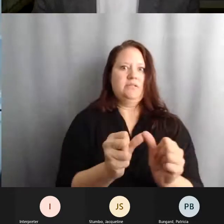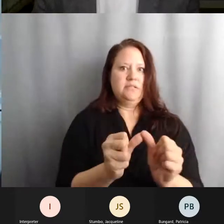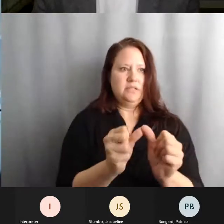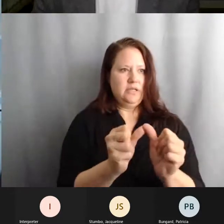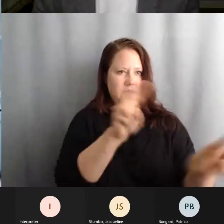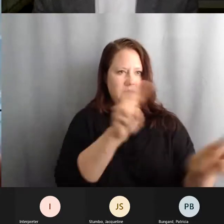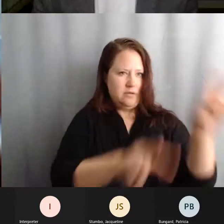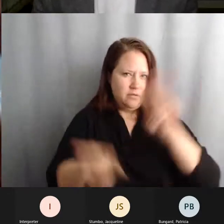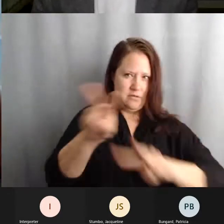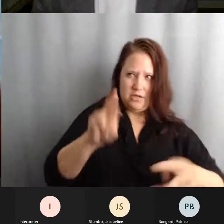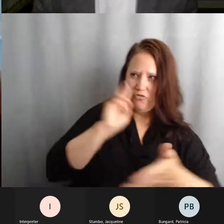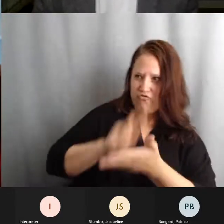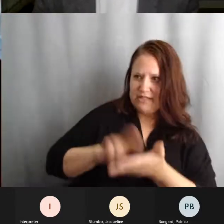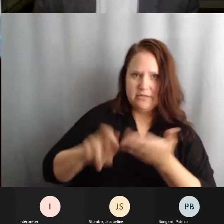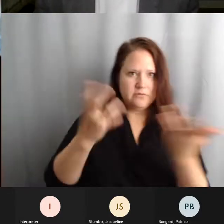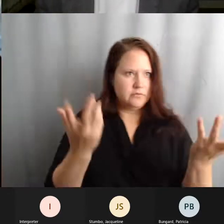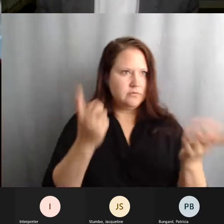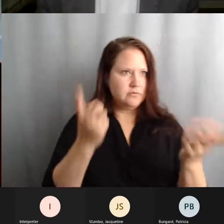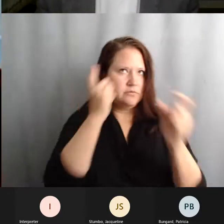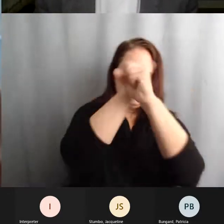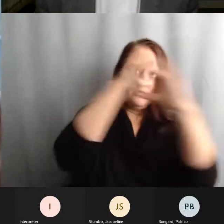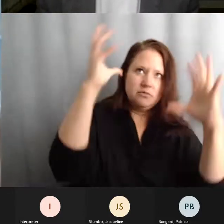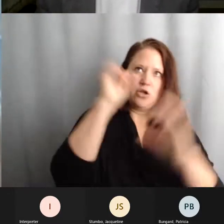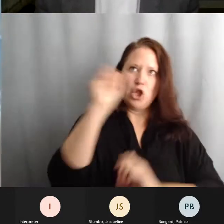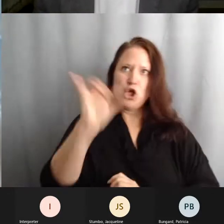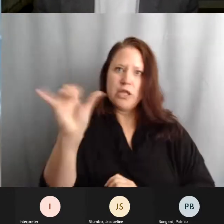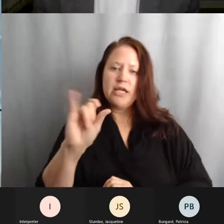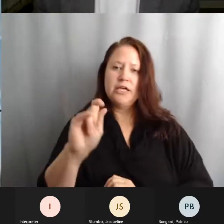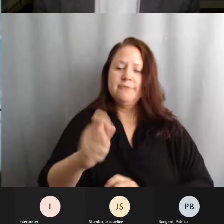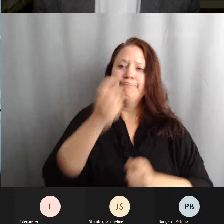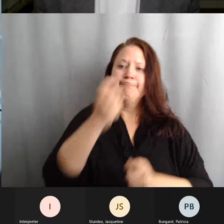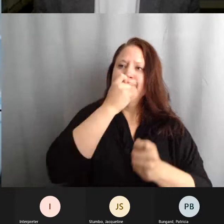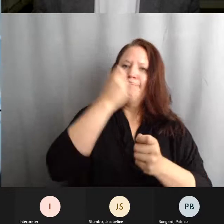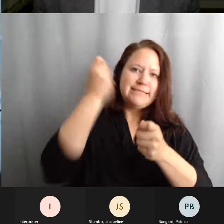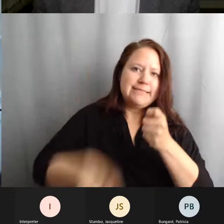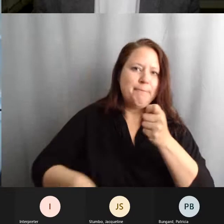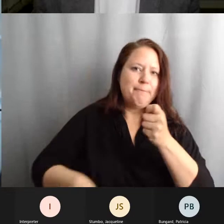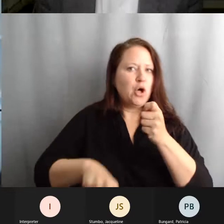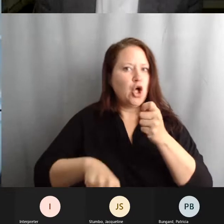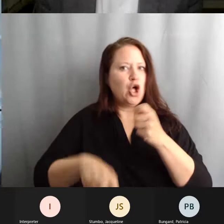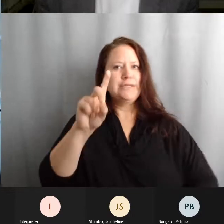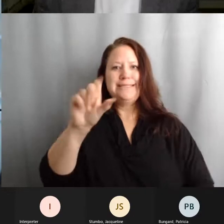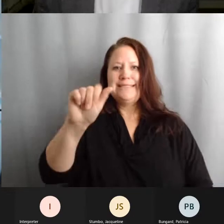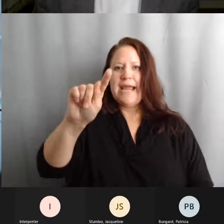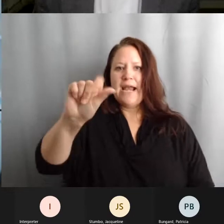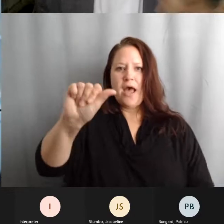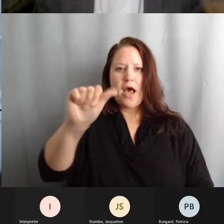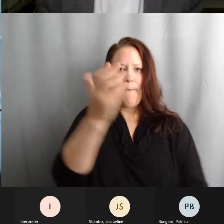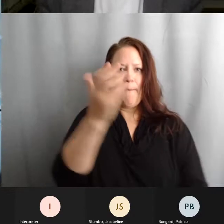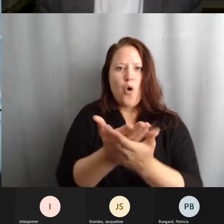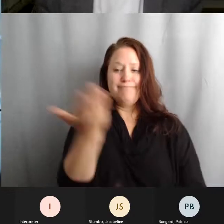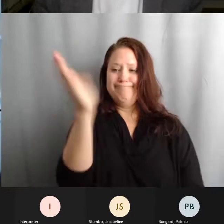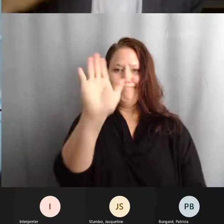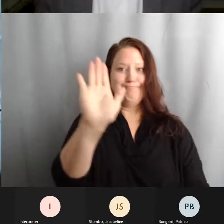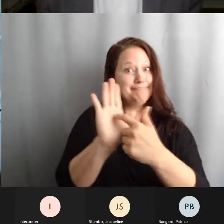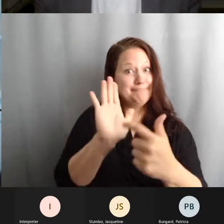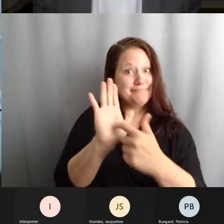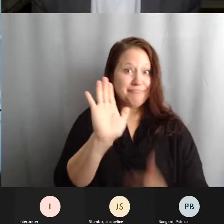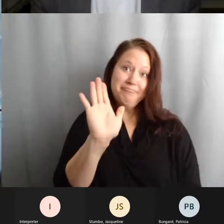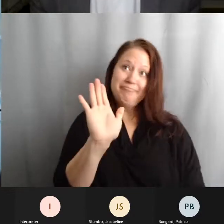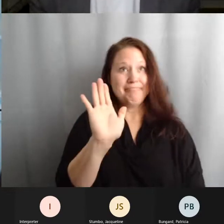like. But unfortunately, there's not one clean, cut and dry data point that we can give y'all to say, if